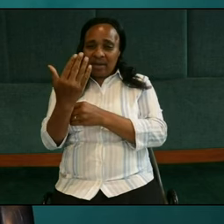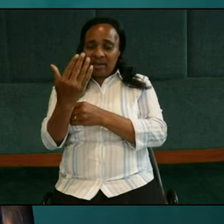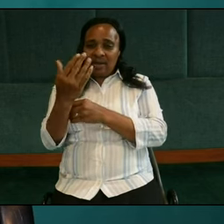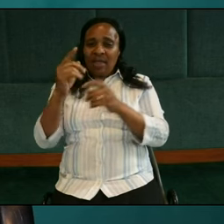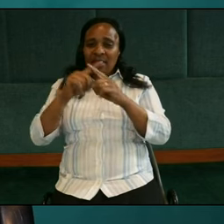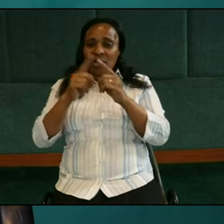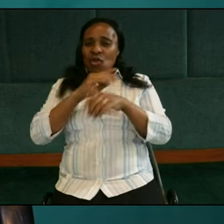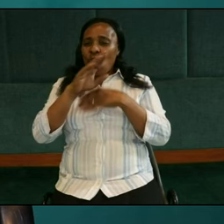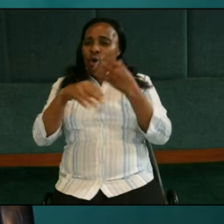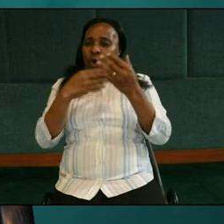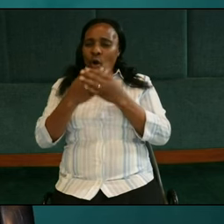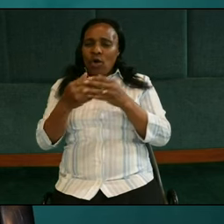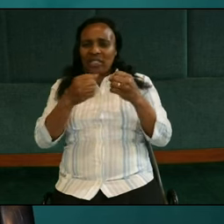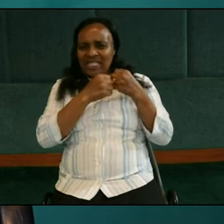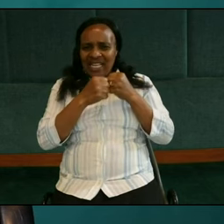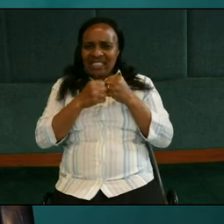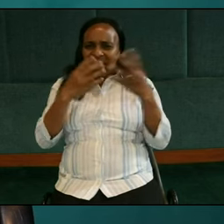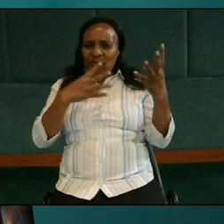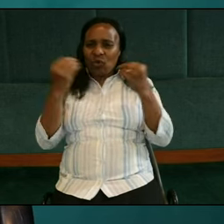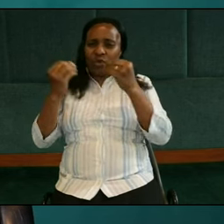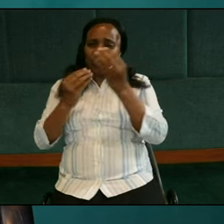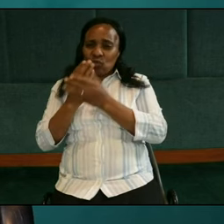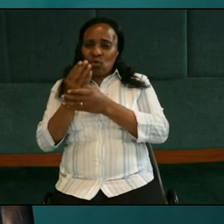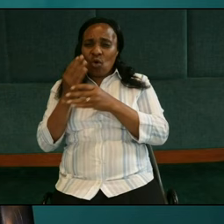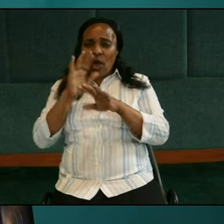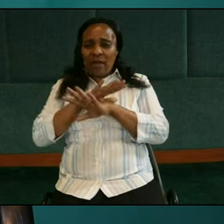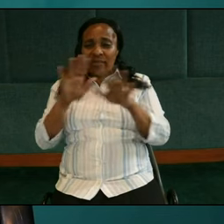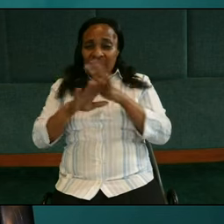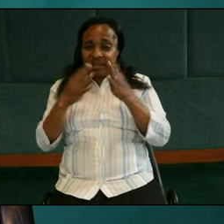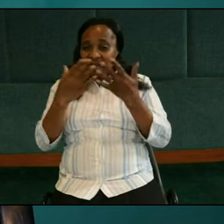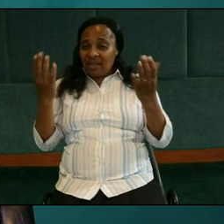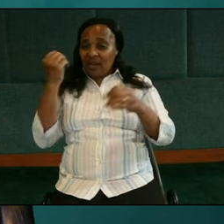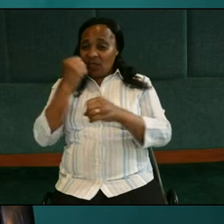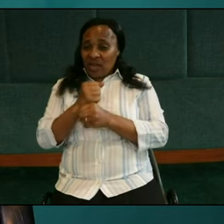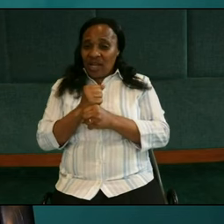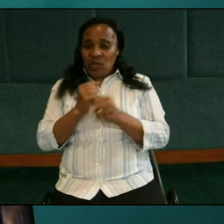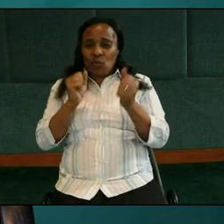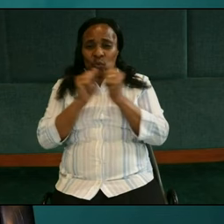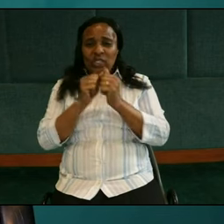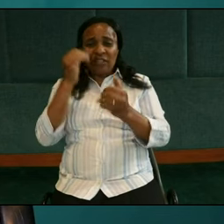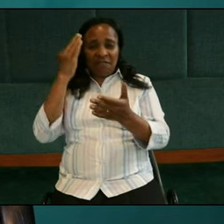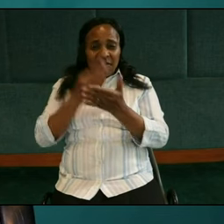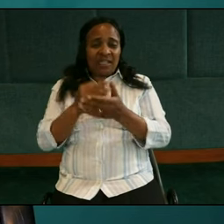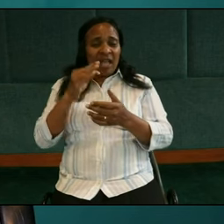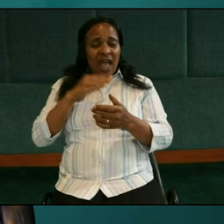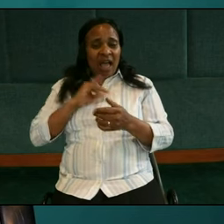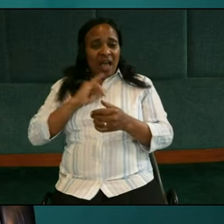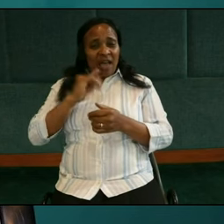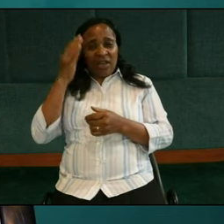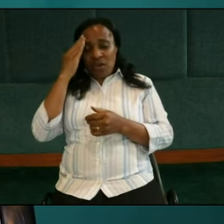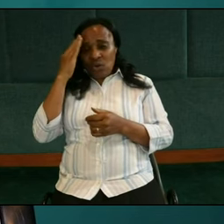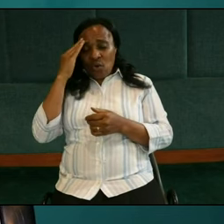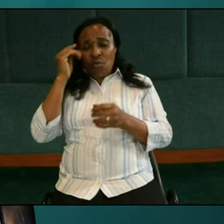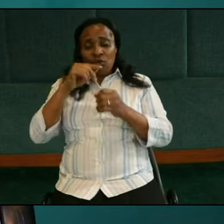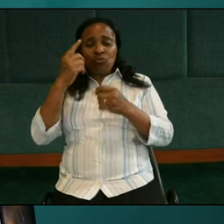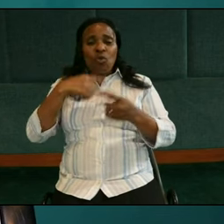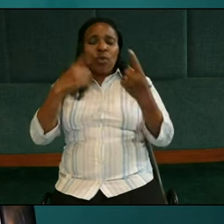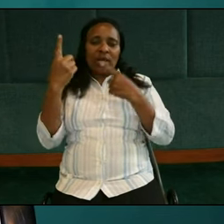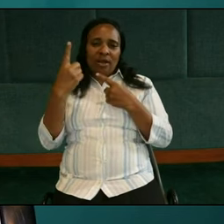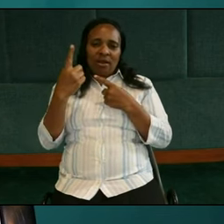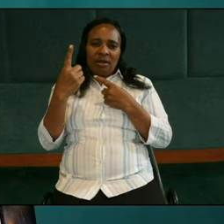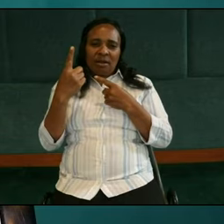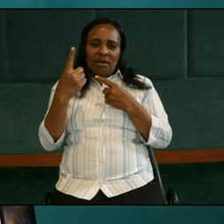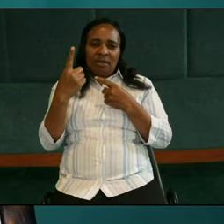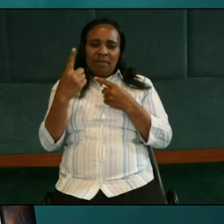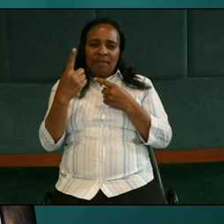the many challenges I've gone through or all the things I've done. But with faith, I know I will conquer by